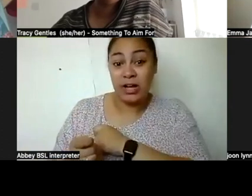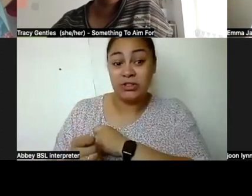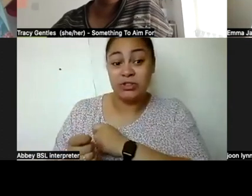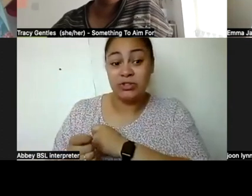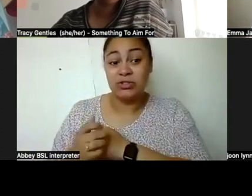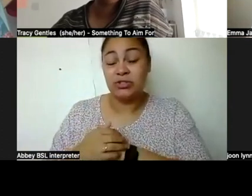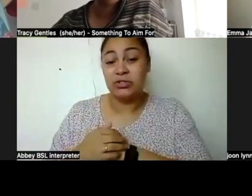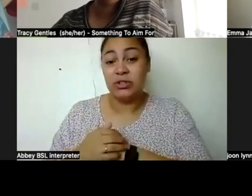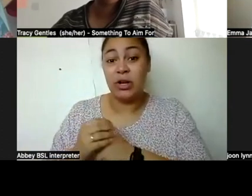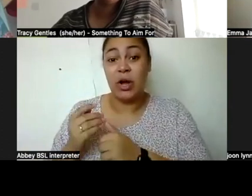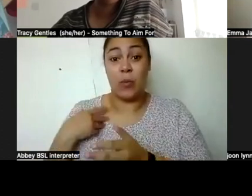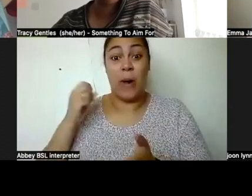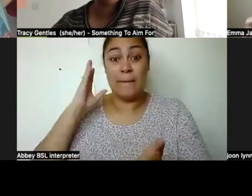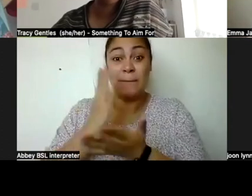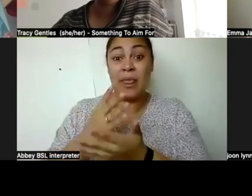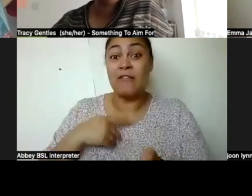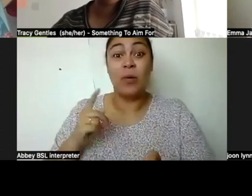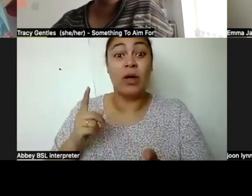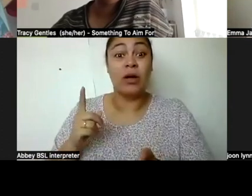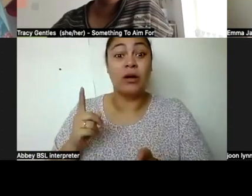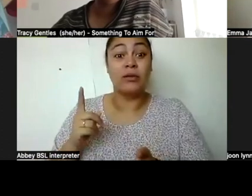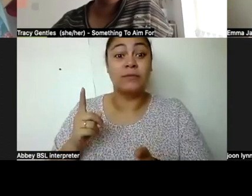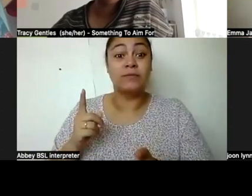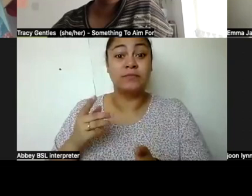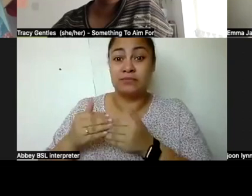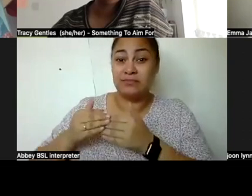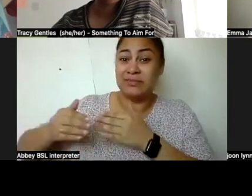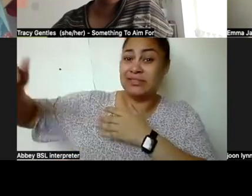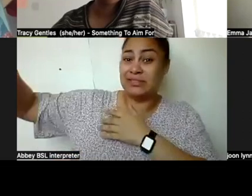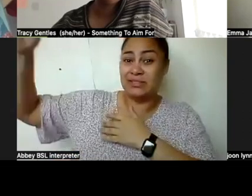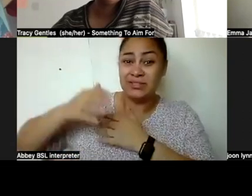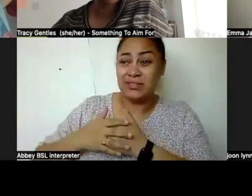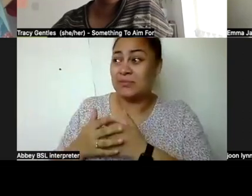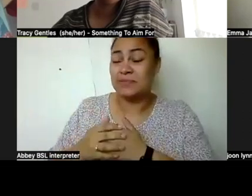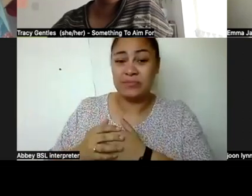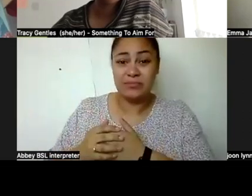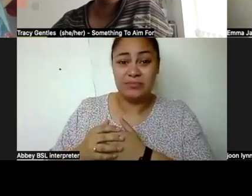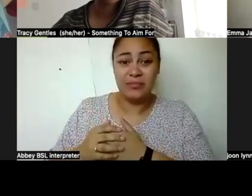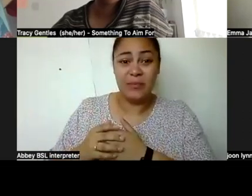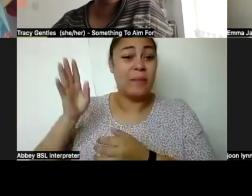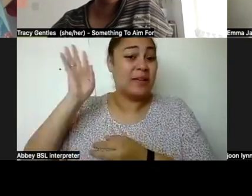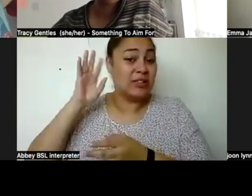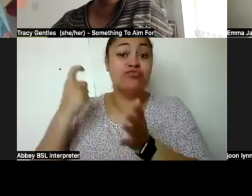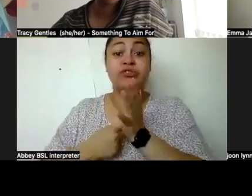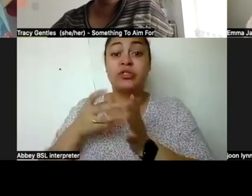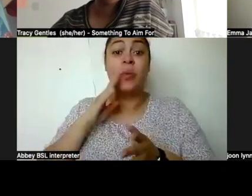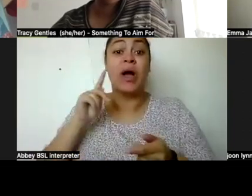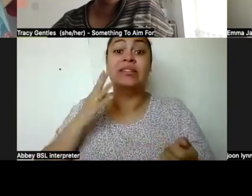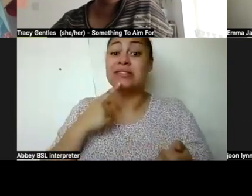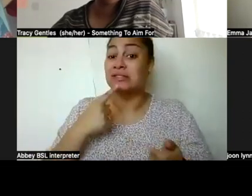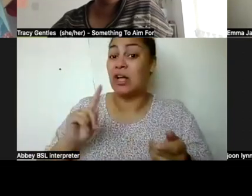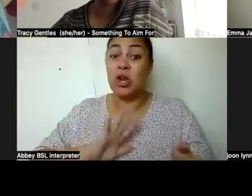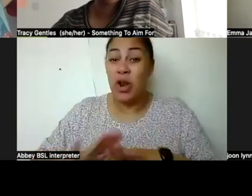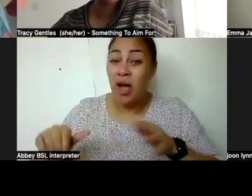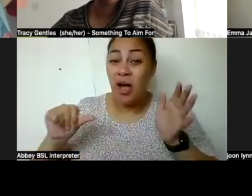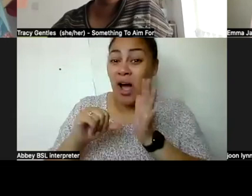way that I really believe is required still feels really distant. And I hear Richard when he says it's not hard to do better in